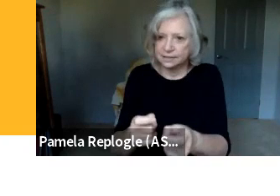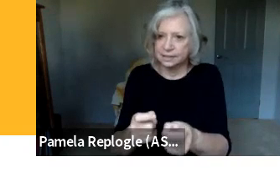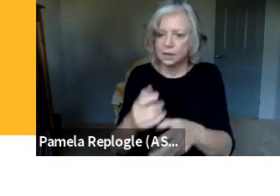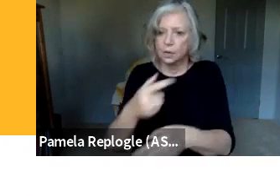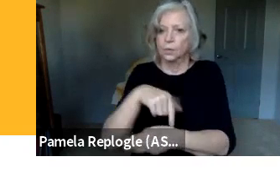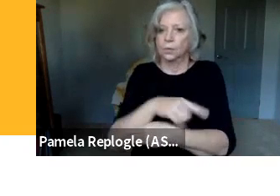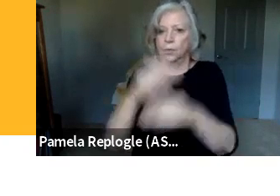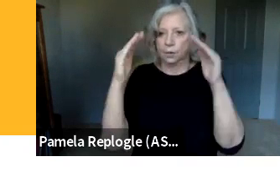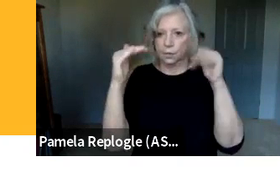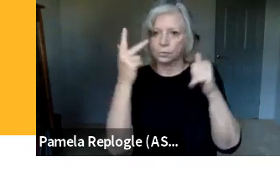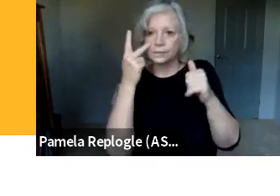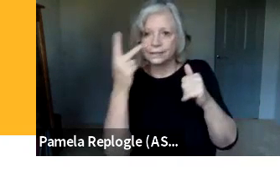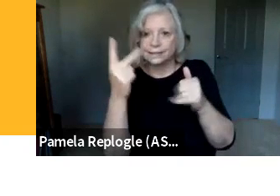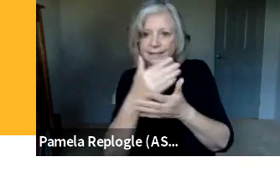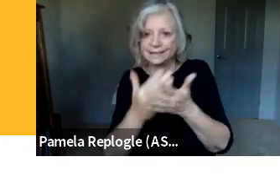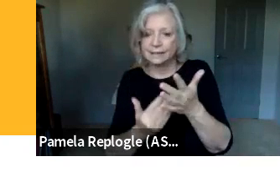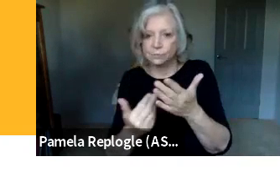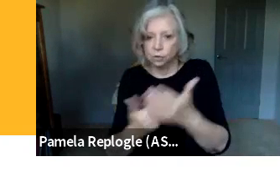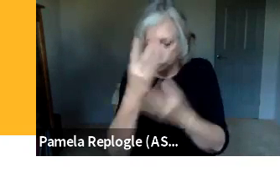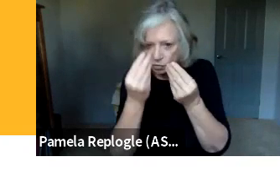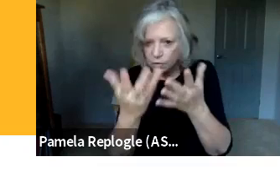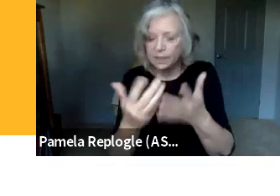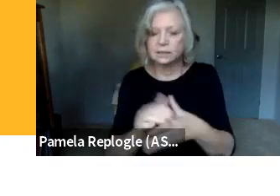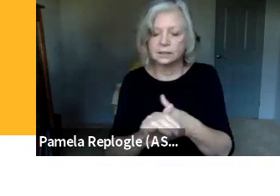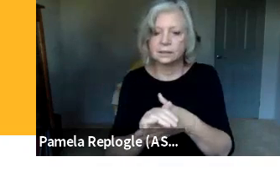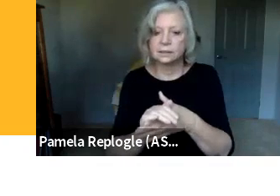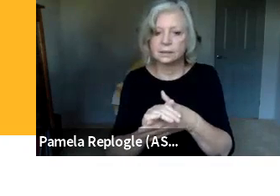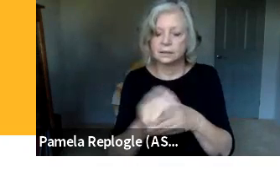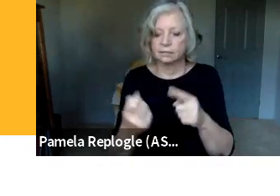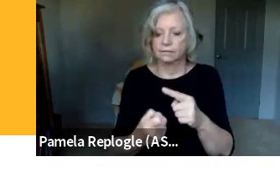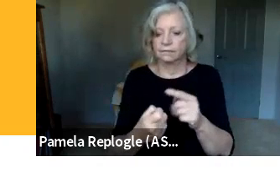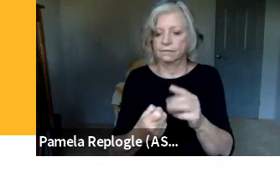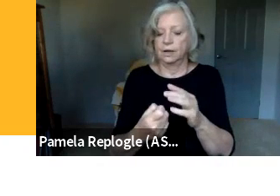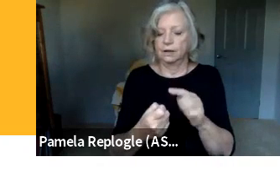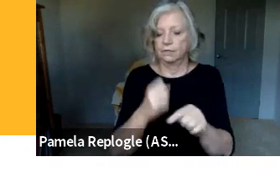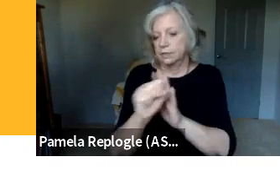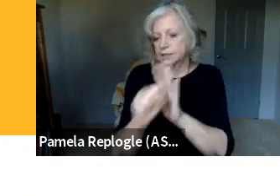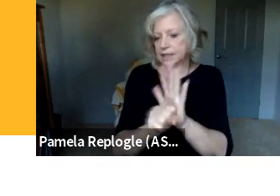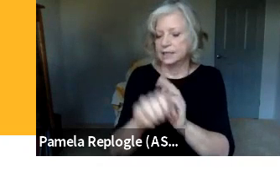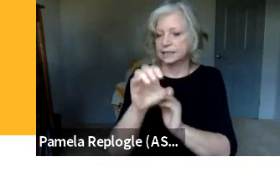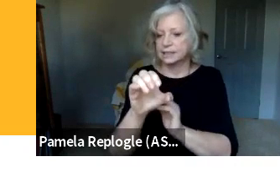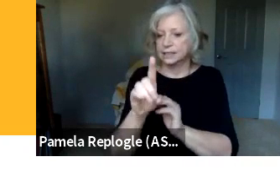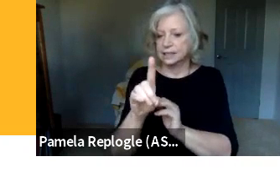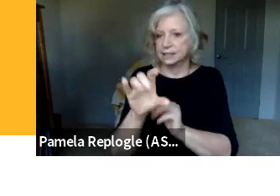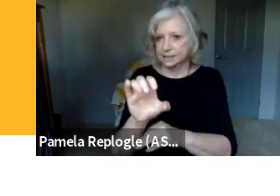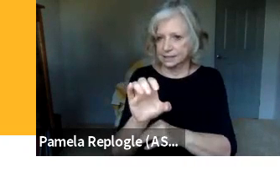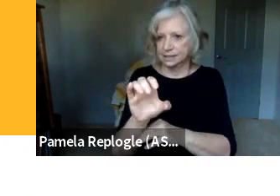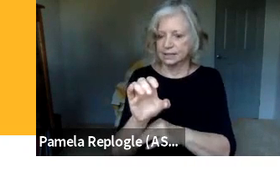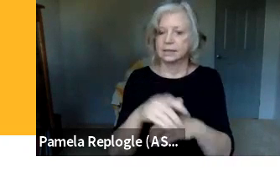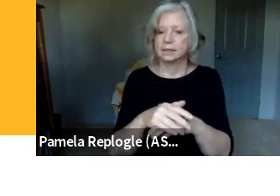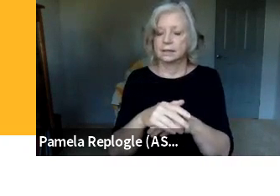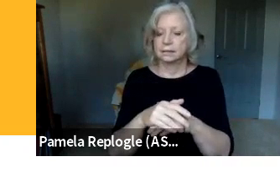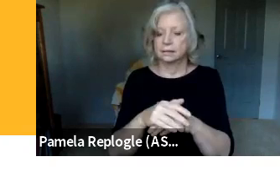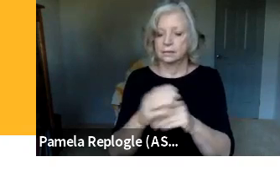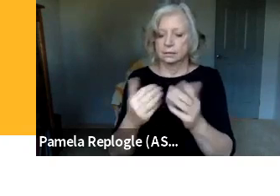to see some updates on the guidance from the state once CDC updates those guidances, but we're